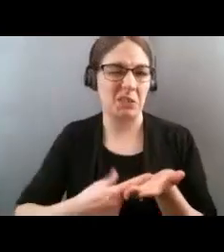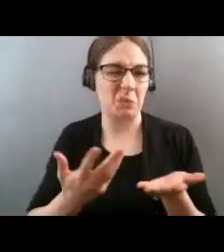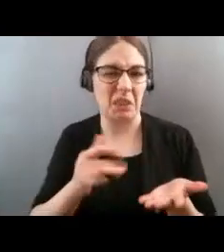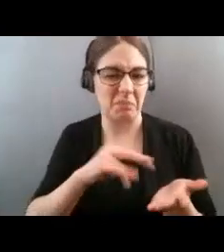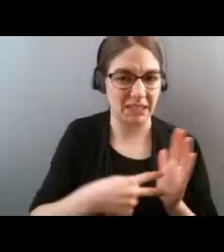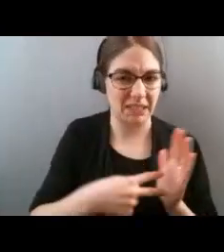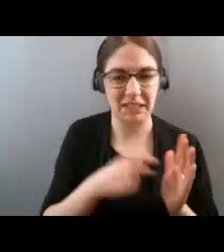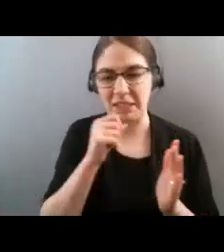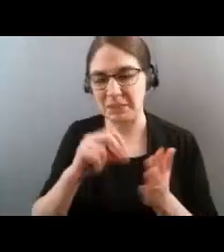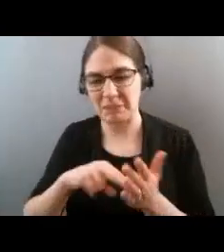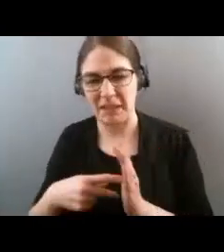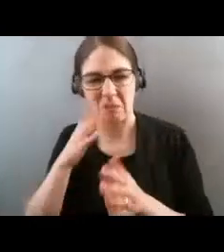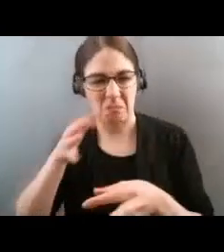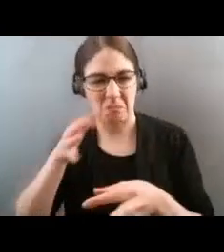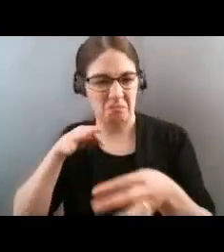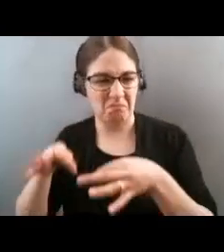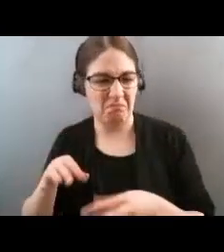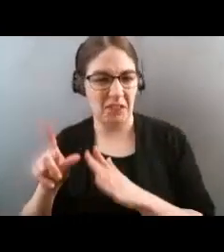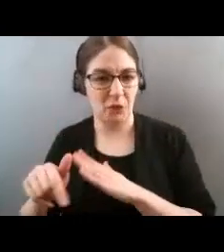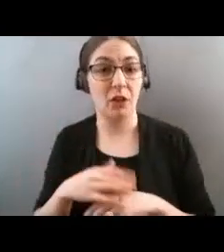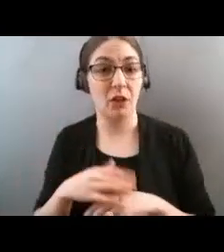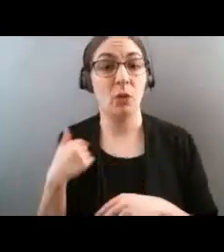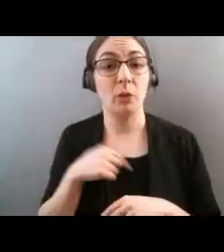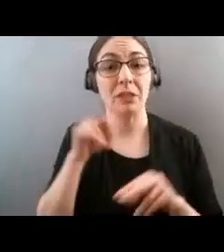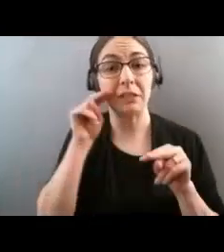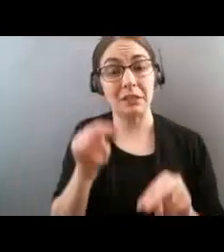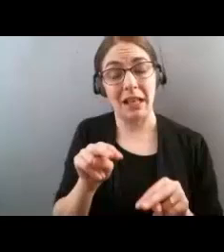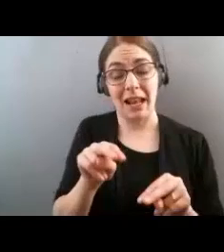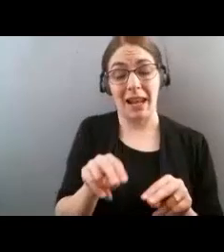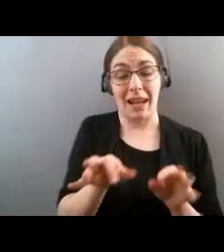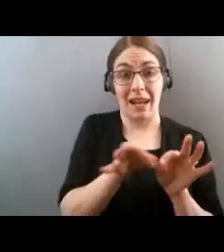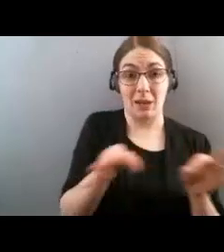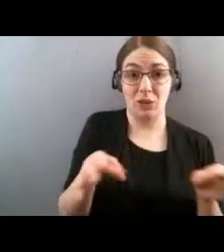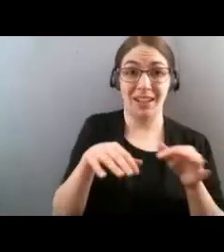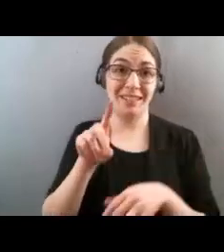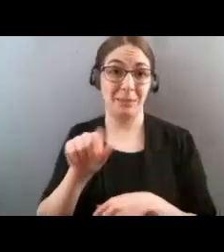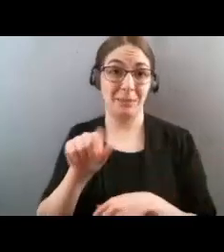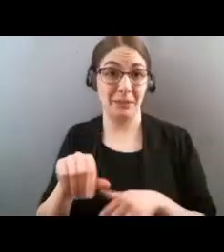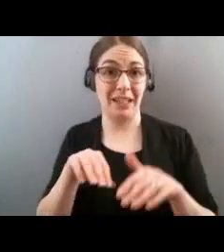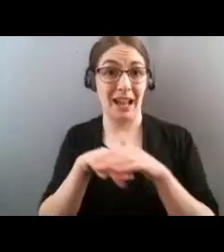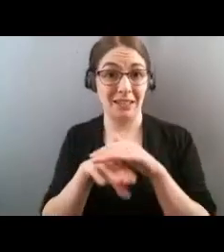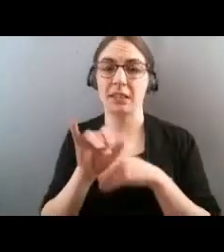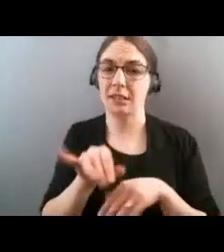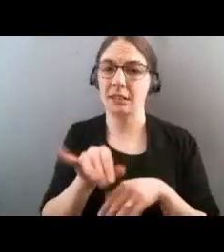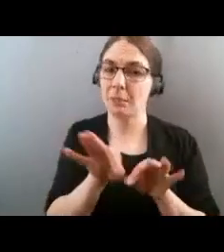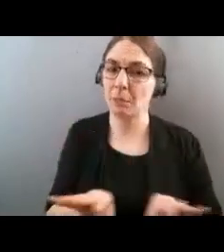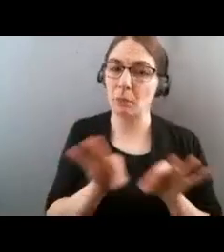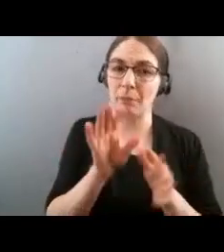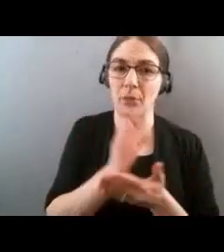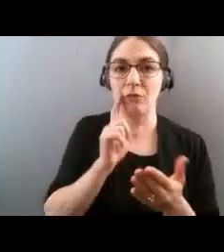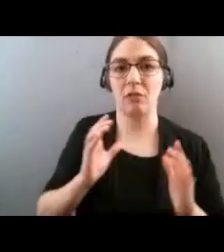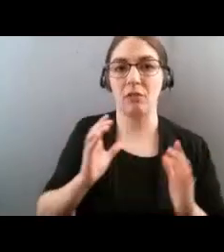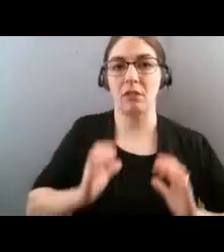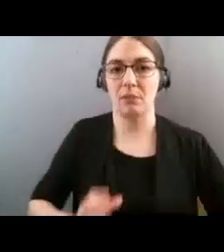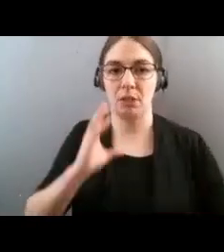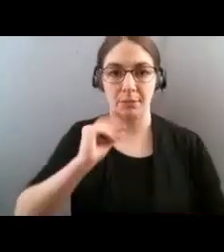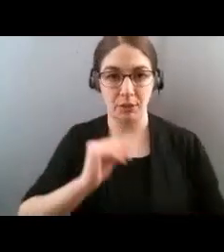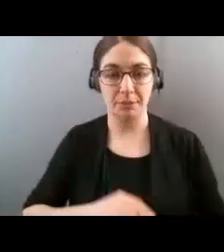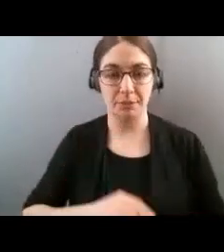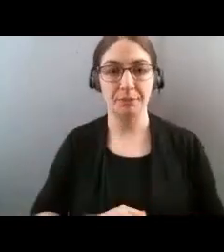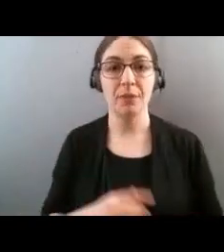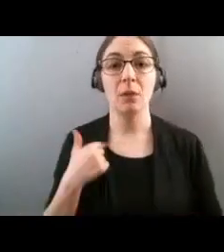we view language and disability access as a key component of the customer experience. We have about 1,300